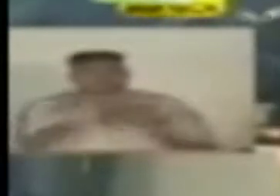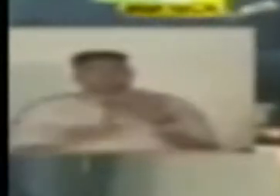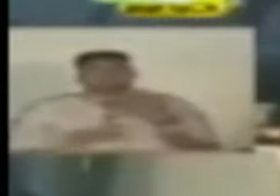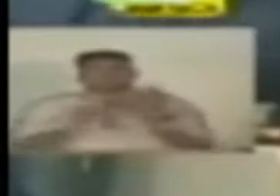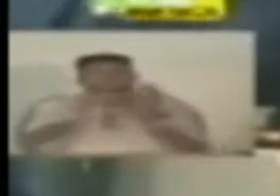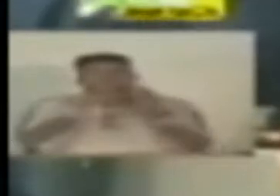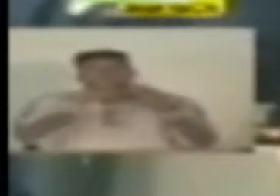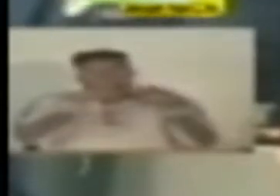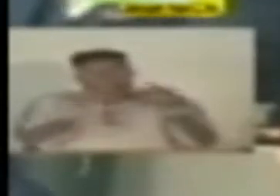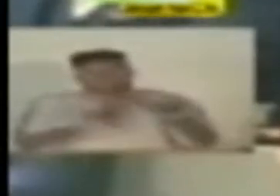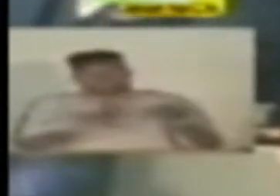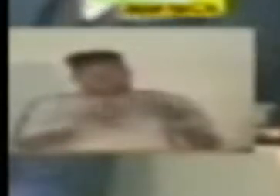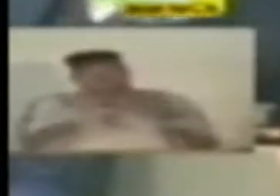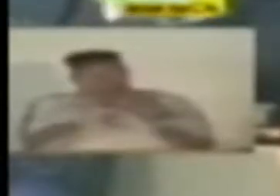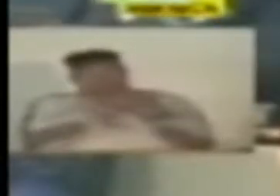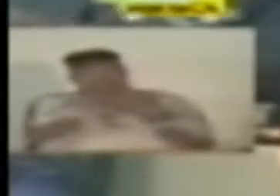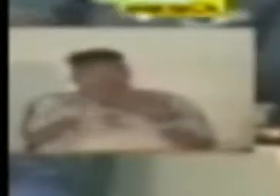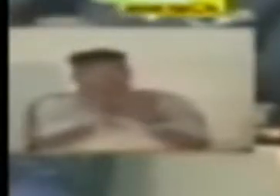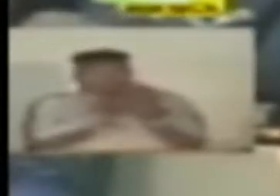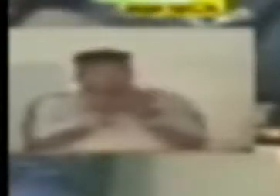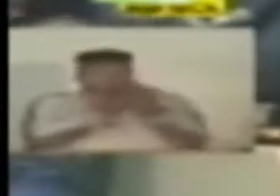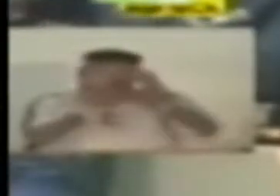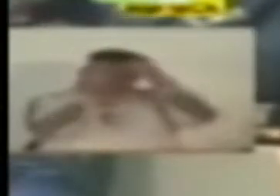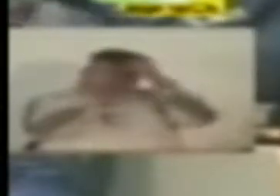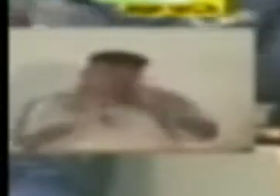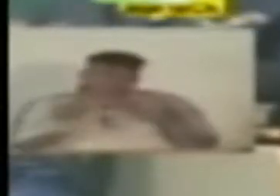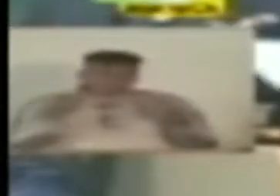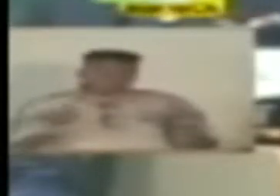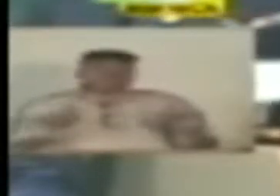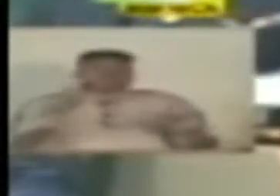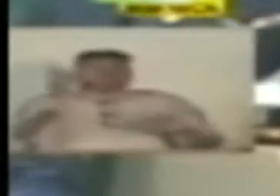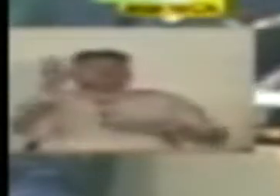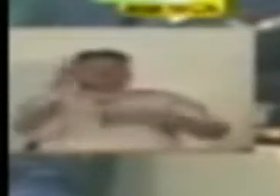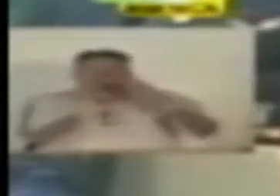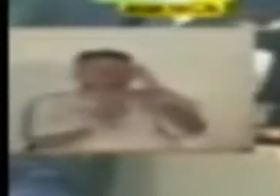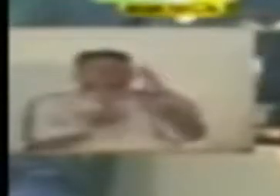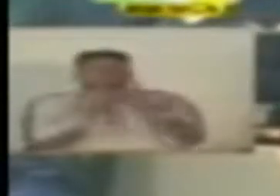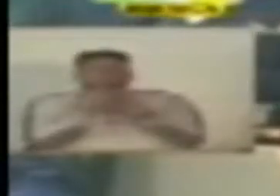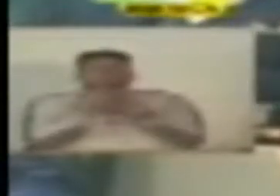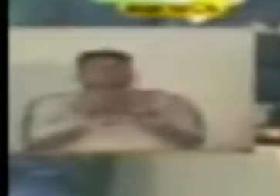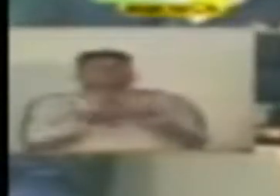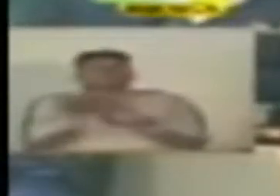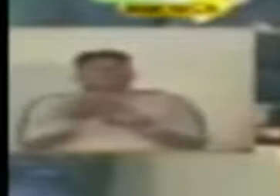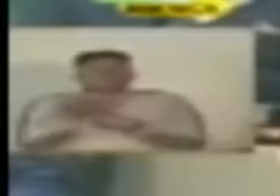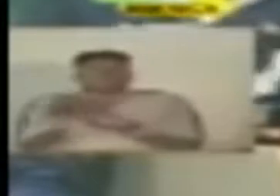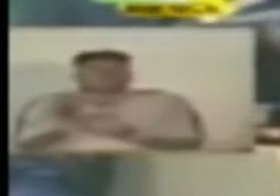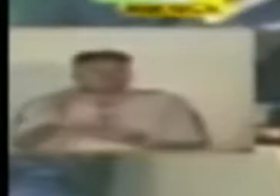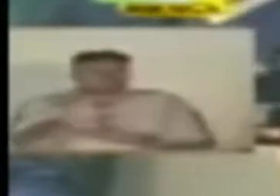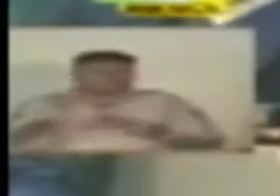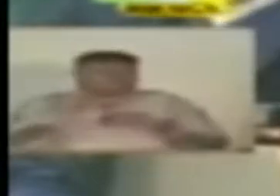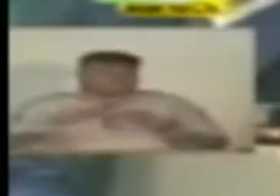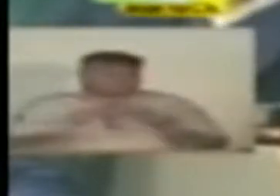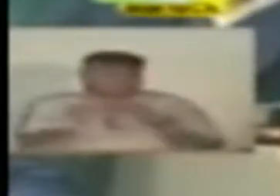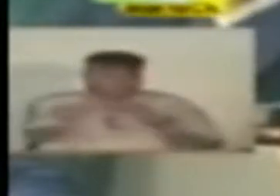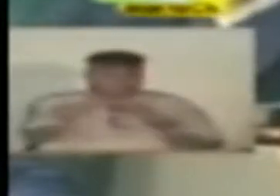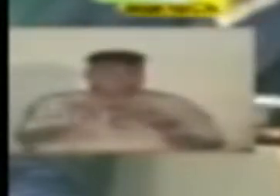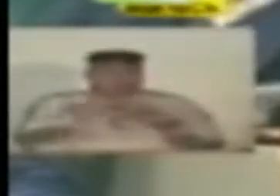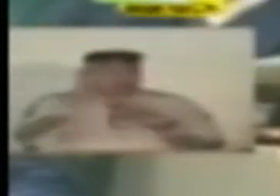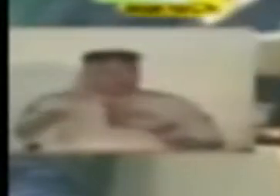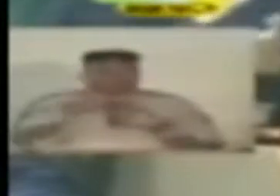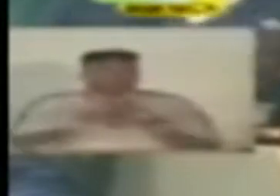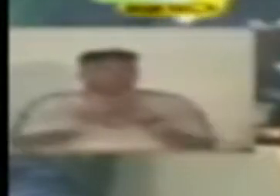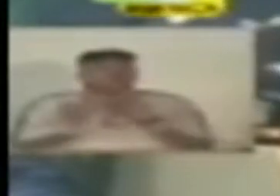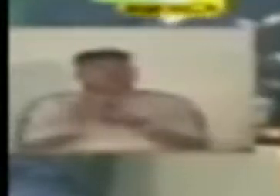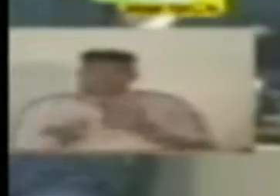which begins on April 1. In January, Mr. Shaw stated that no new taxes will be included in the new budget.